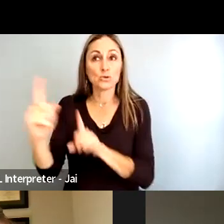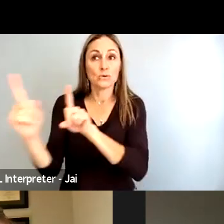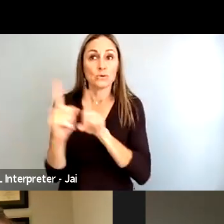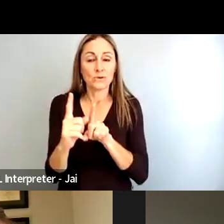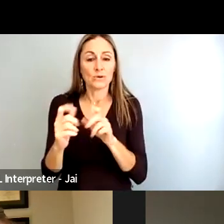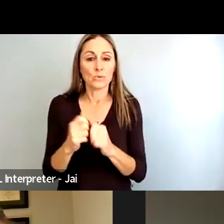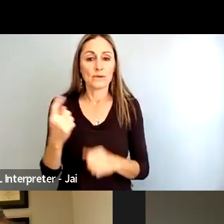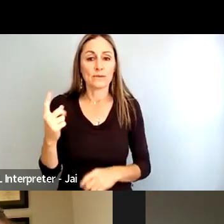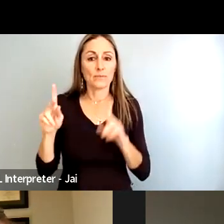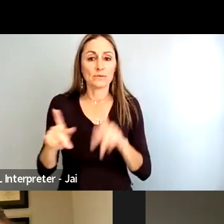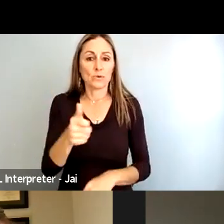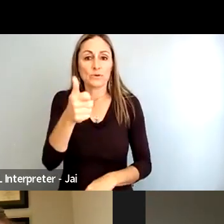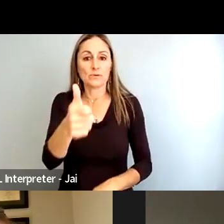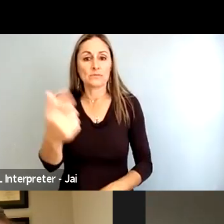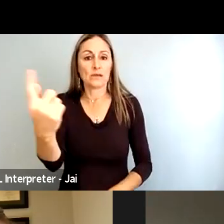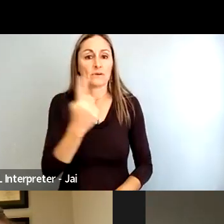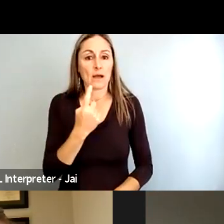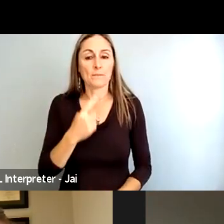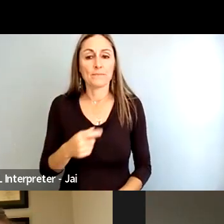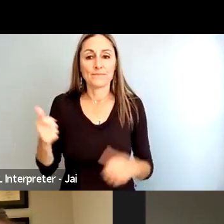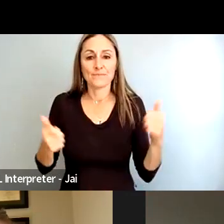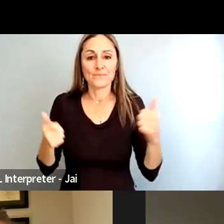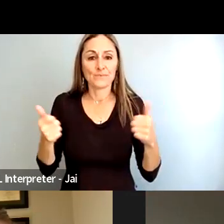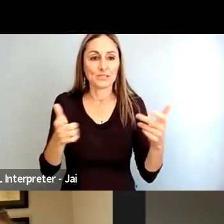or did you initiate it yourself?